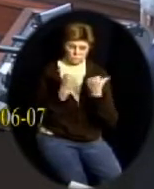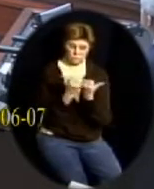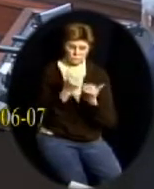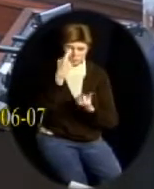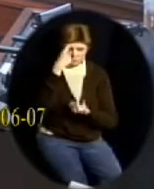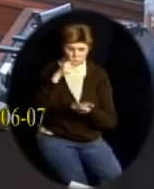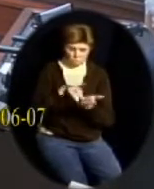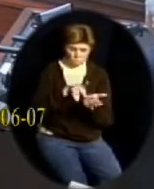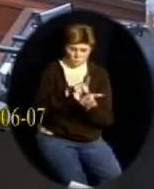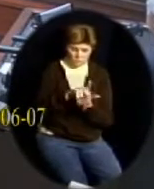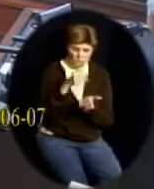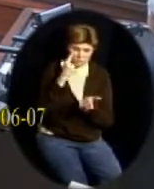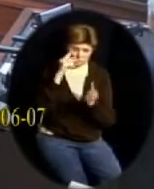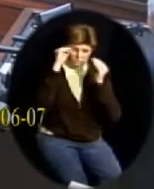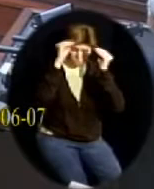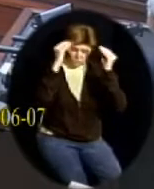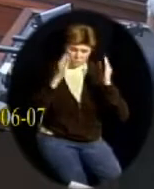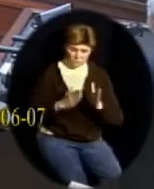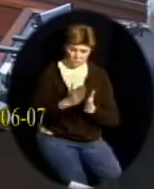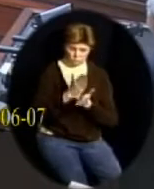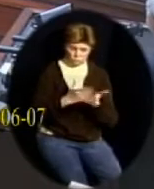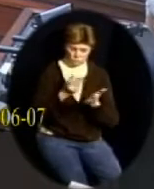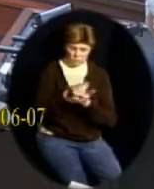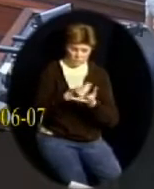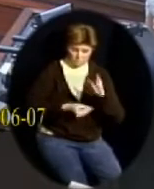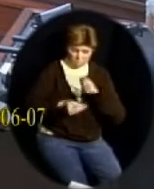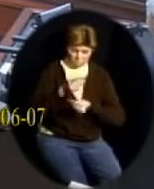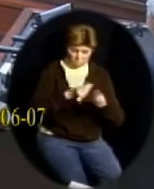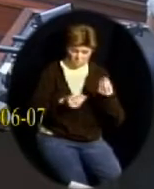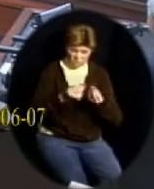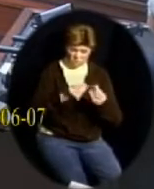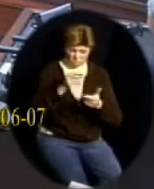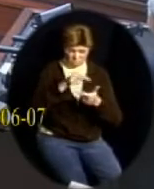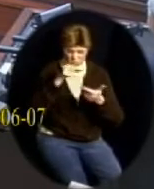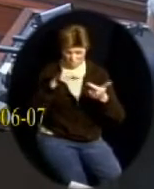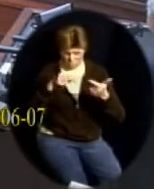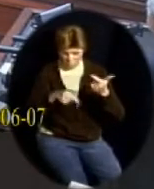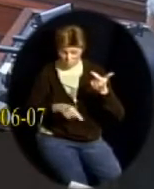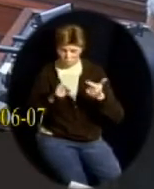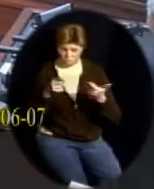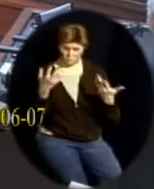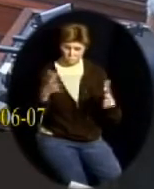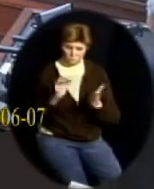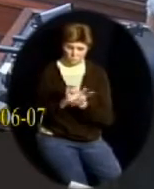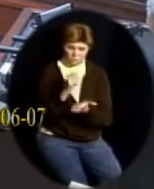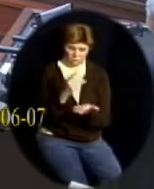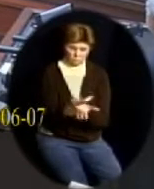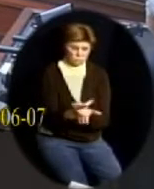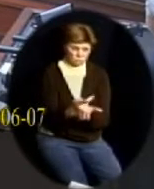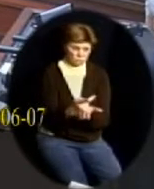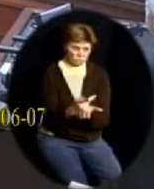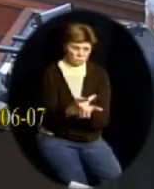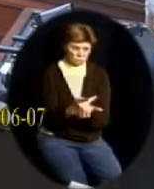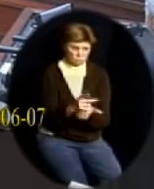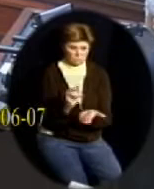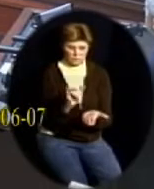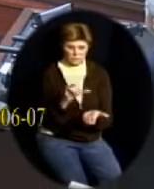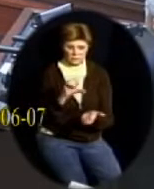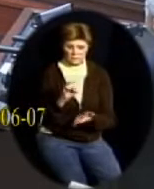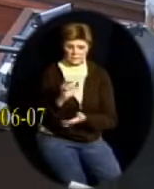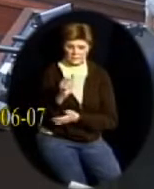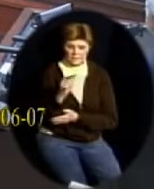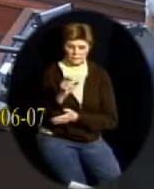in this budget you've already approved, such as health benefits, but there are dollars in this budget to really support